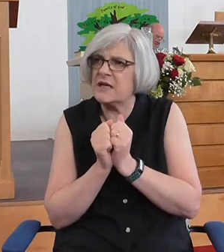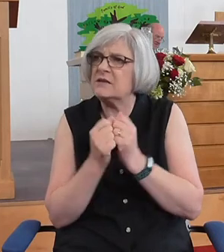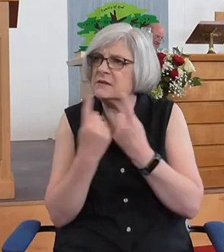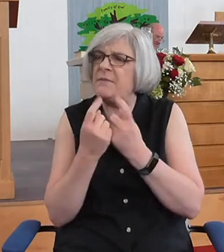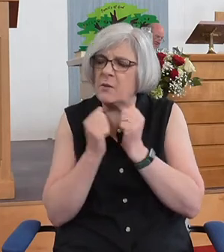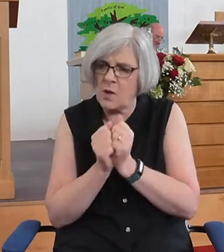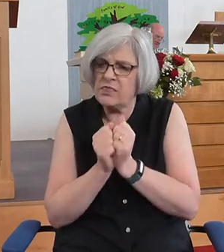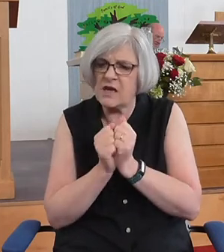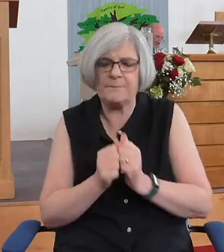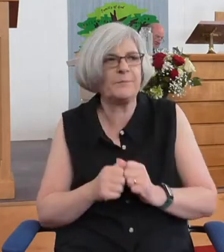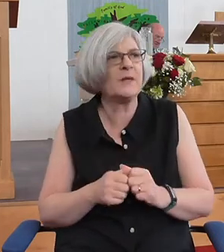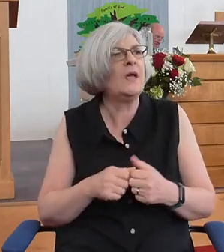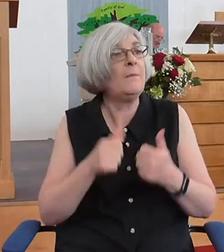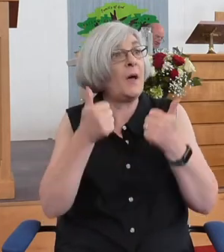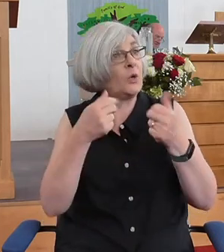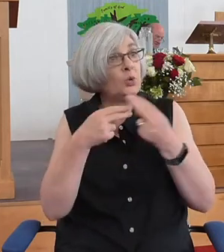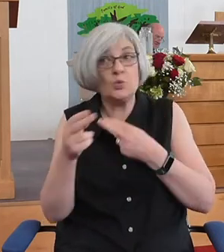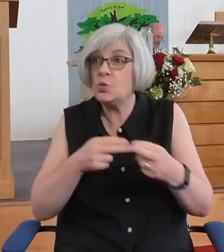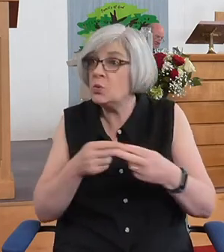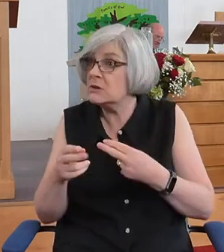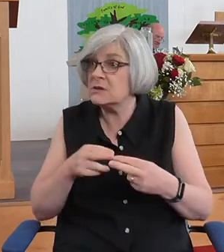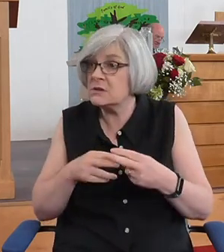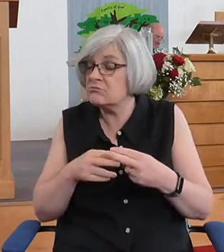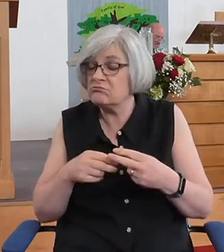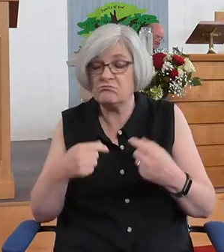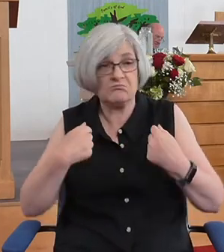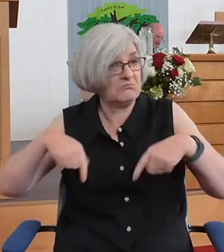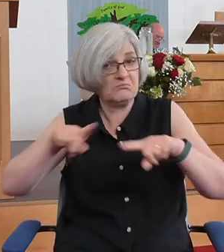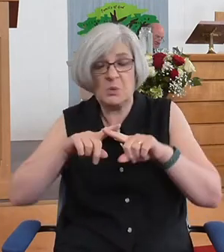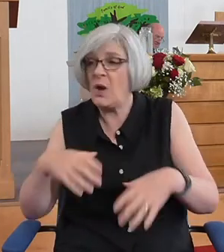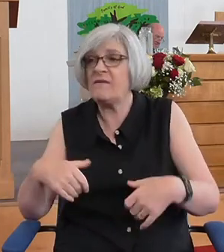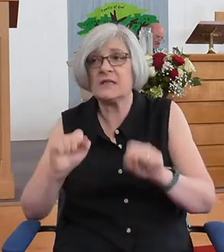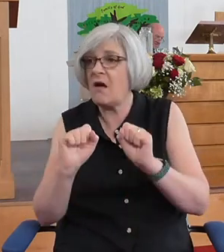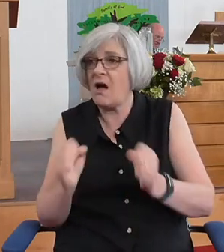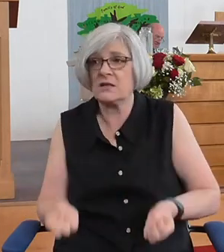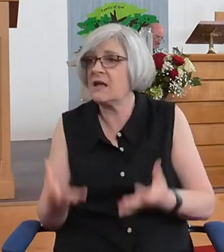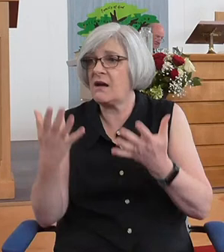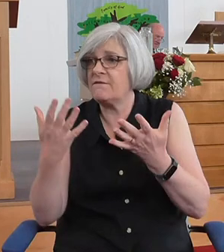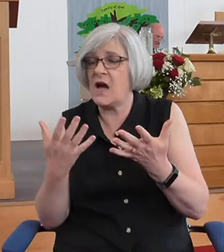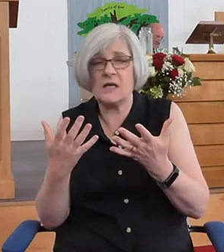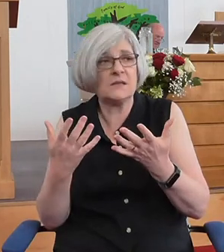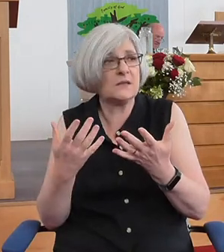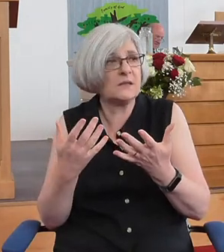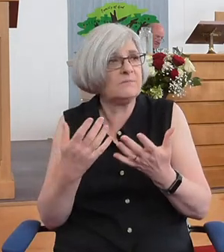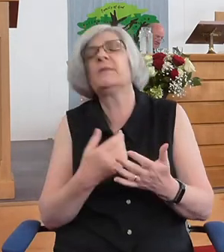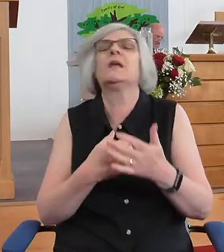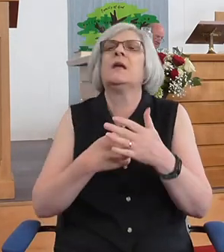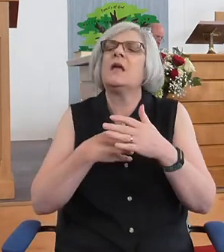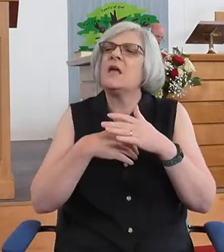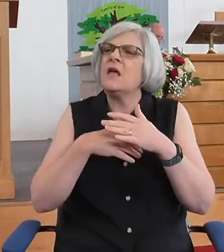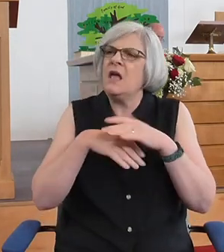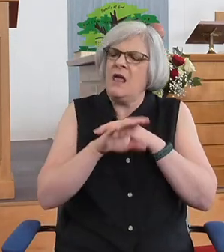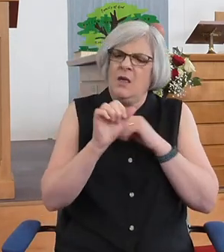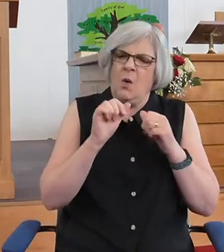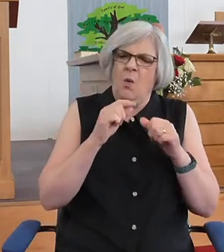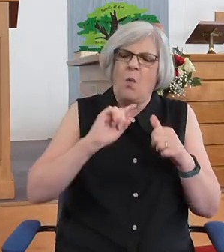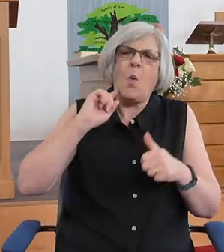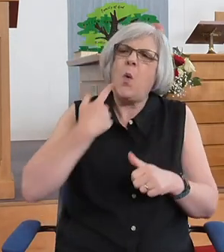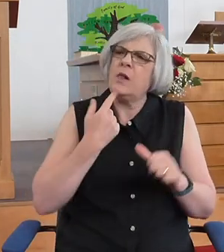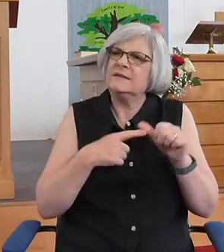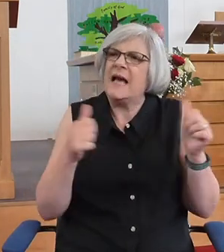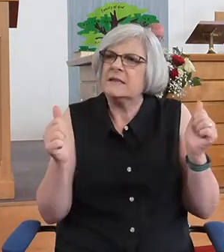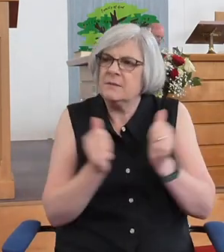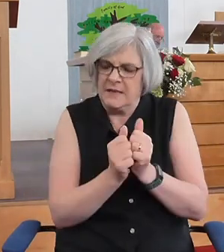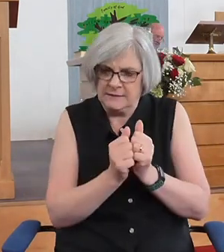we are not the ones who initiate the sacrifice. In the Old Testament, especially in the